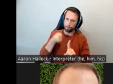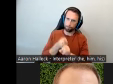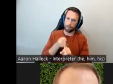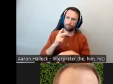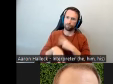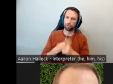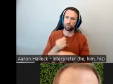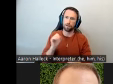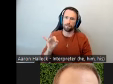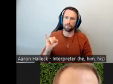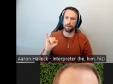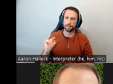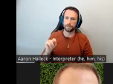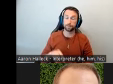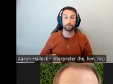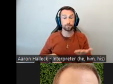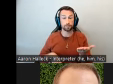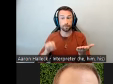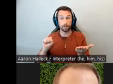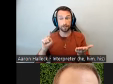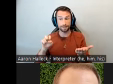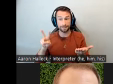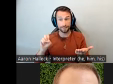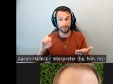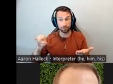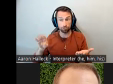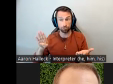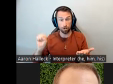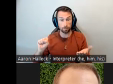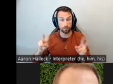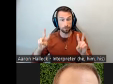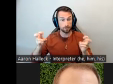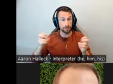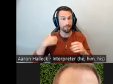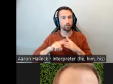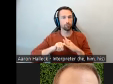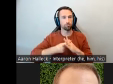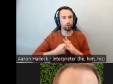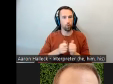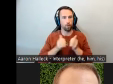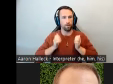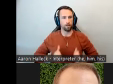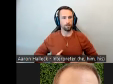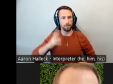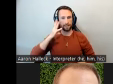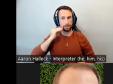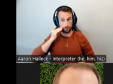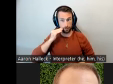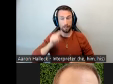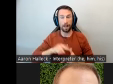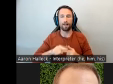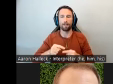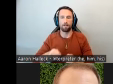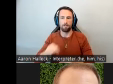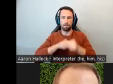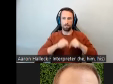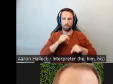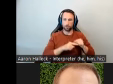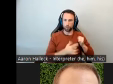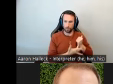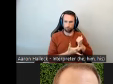Steve Jobs, you've got to start with the customer experience and work back toward the technology, not the other way around.